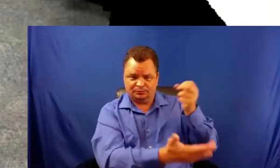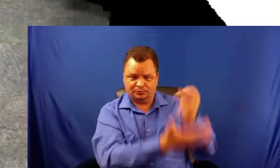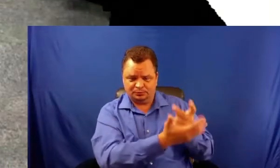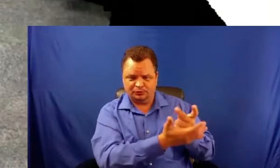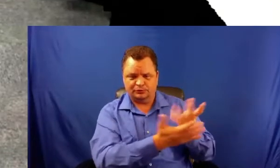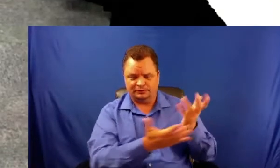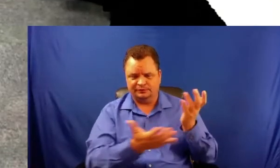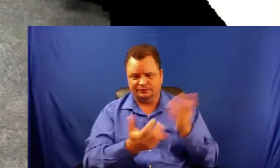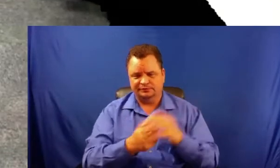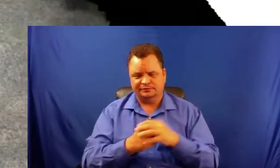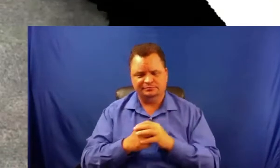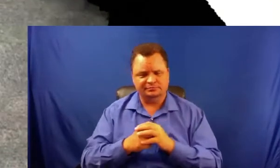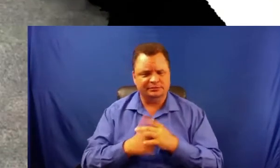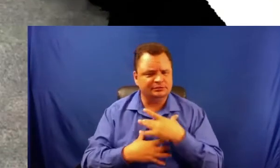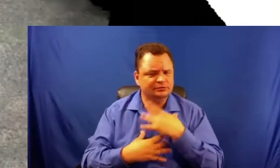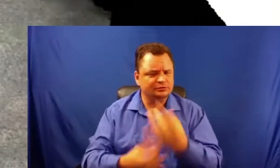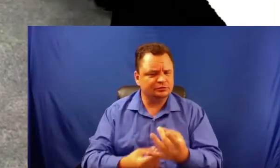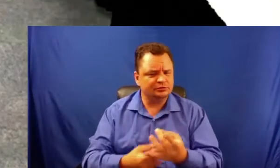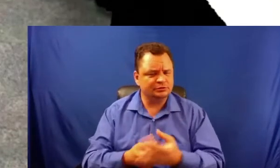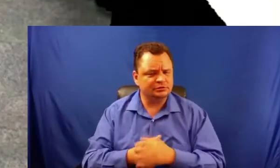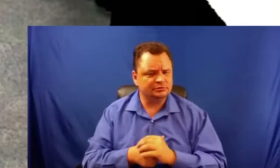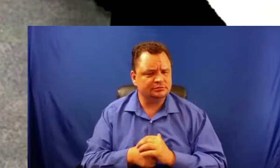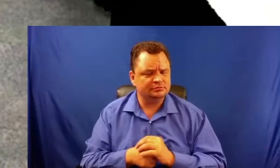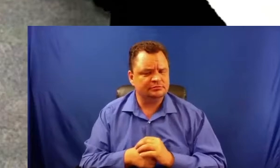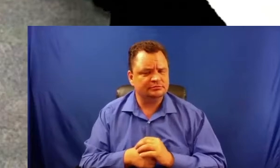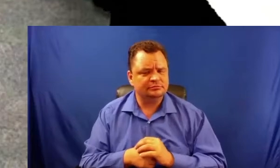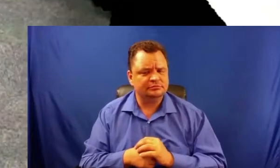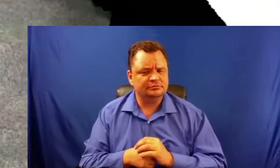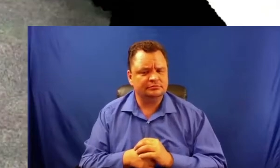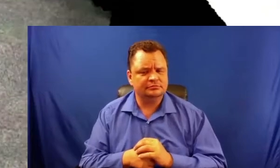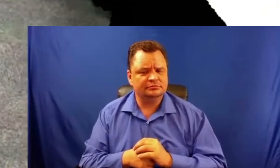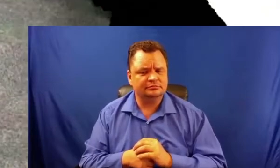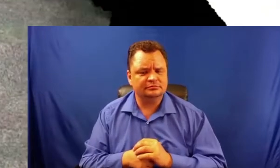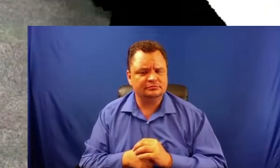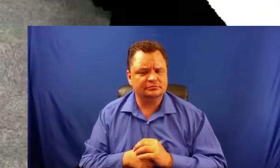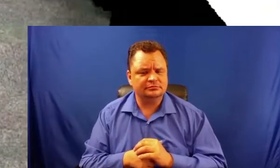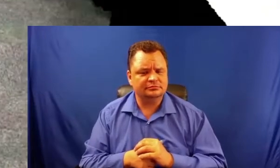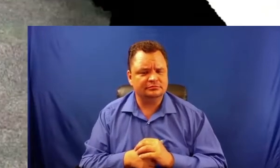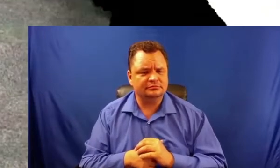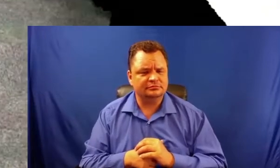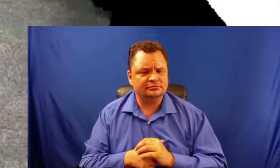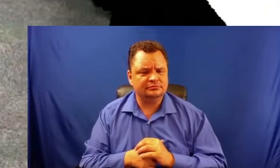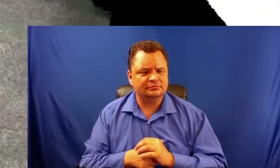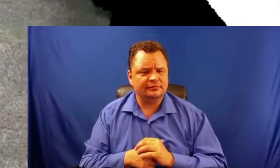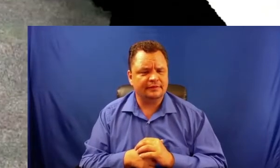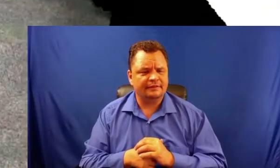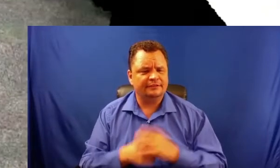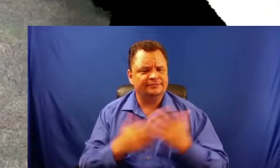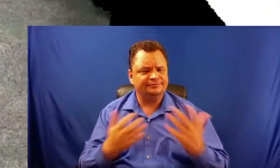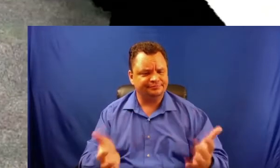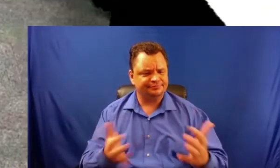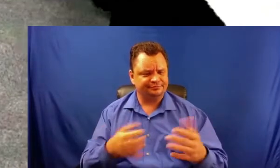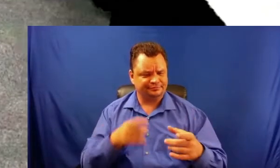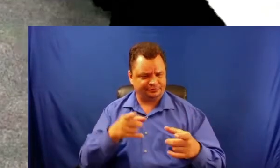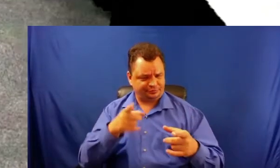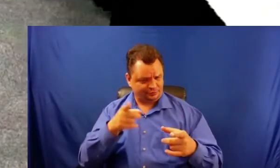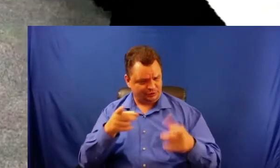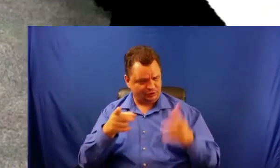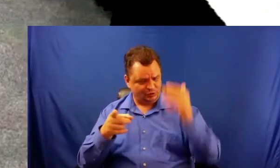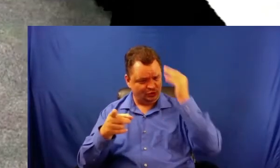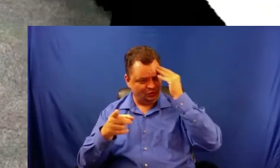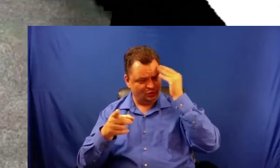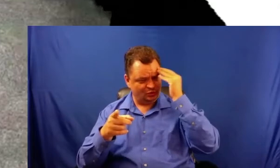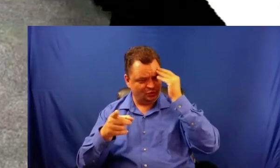Do we know both the efficacy and impacts of crossing over the different manufacturers?